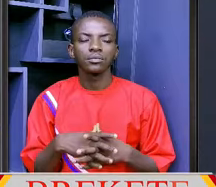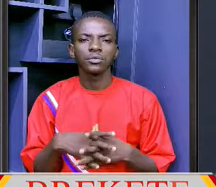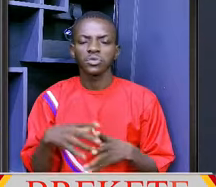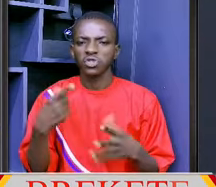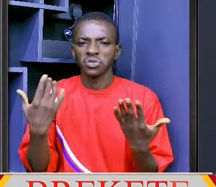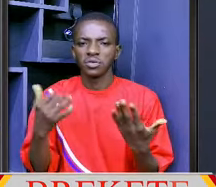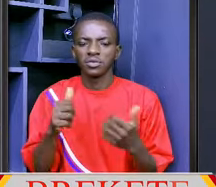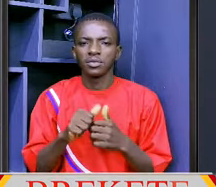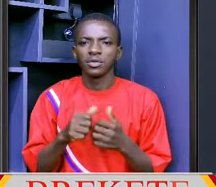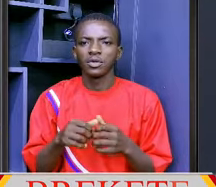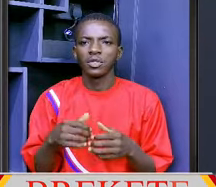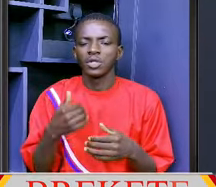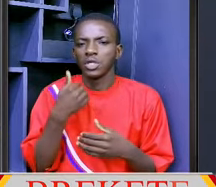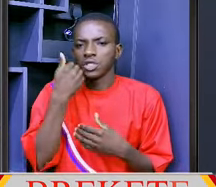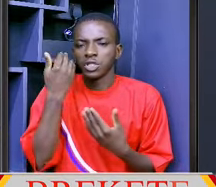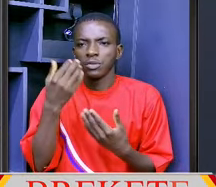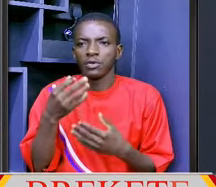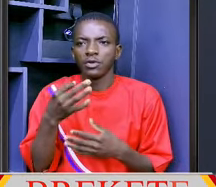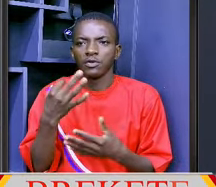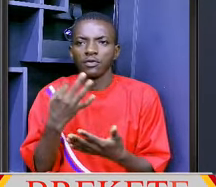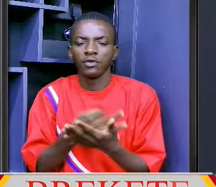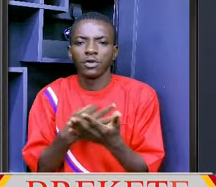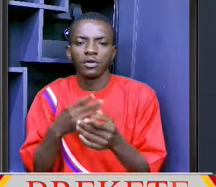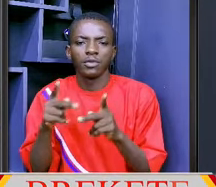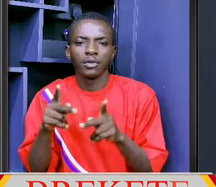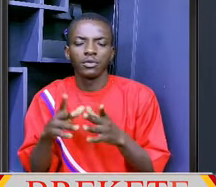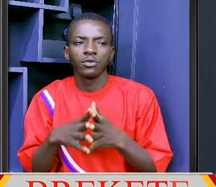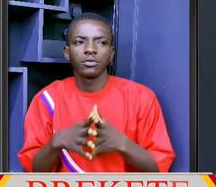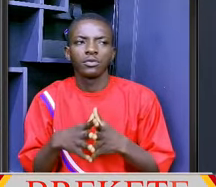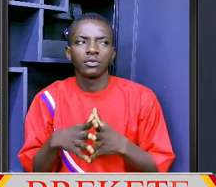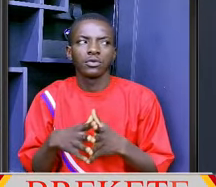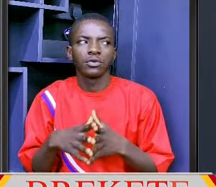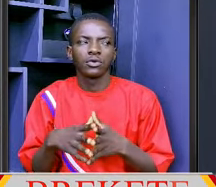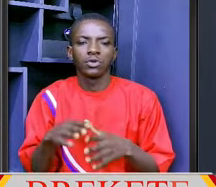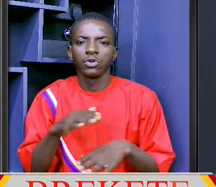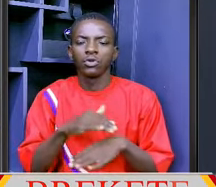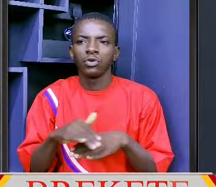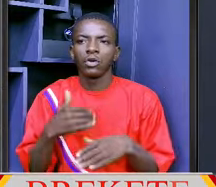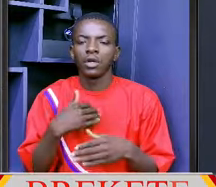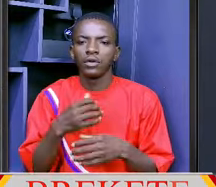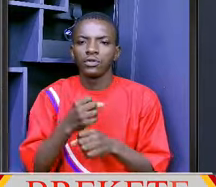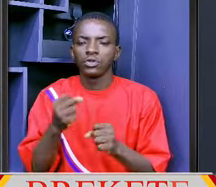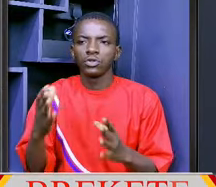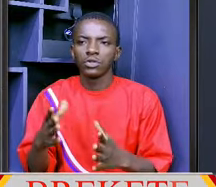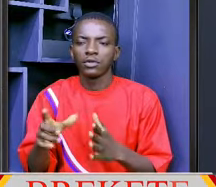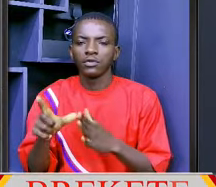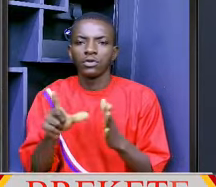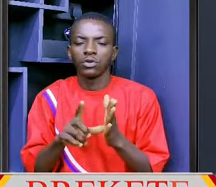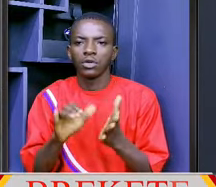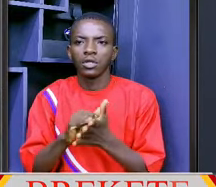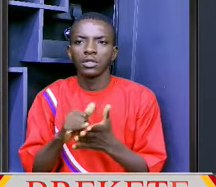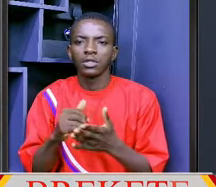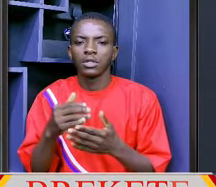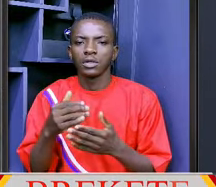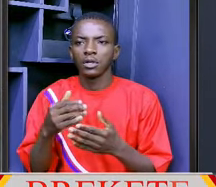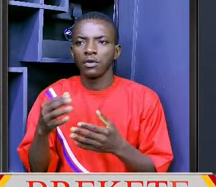Waiting be this. I'm so ashamed of the Fulani people. So we not get successful lawyers way be